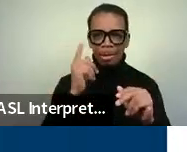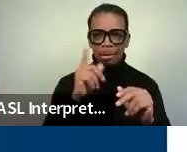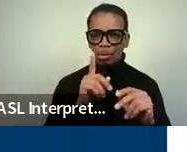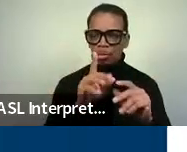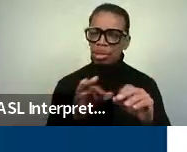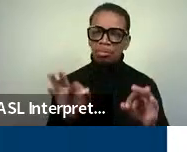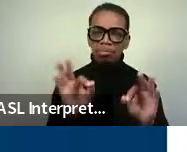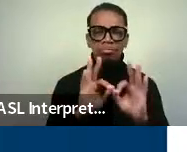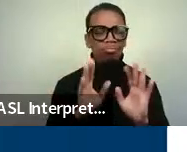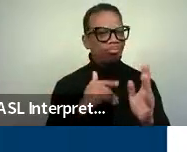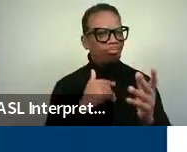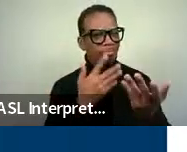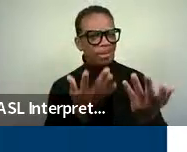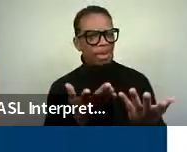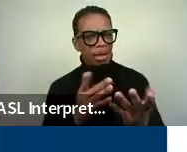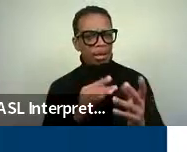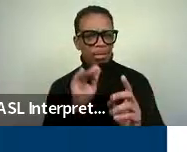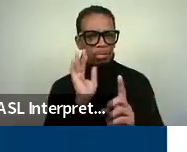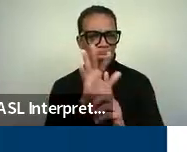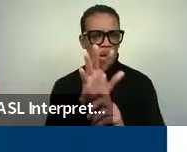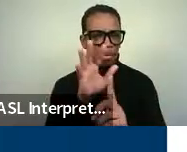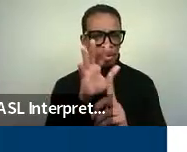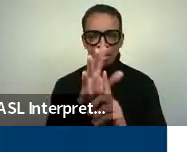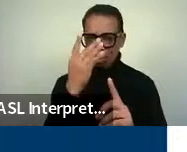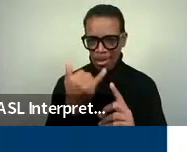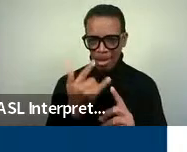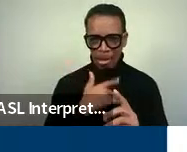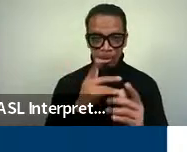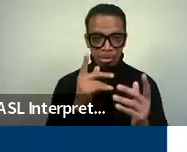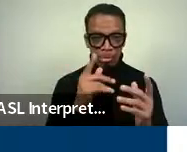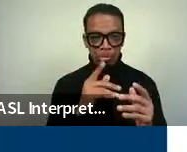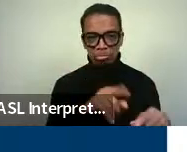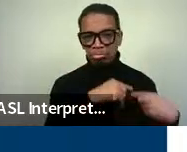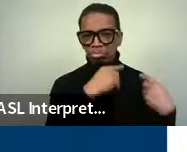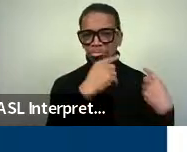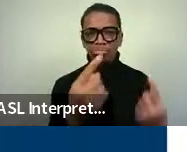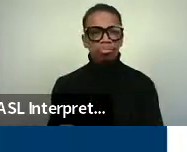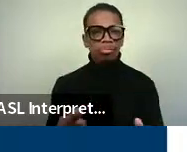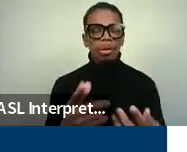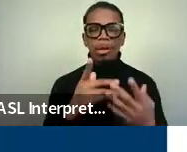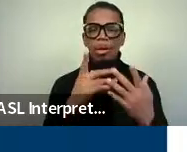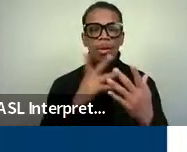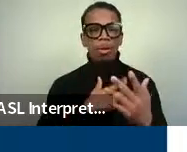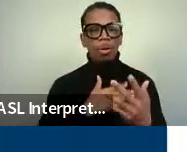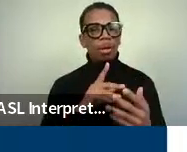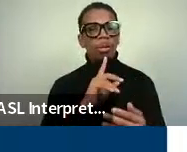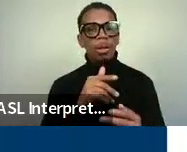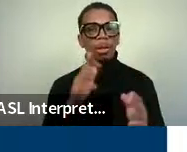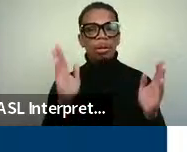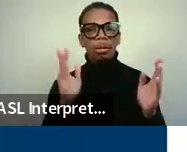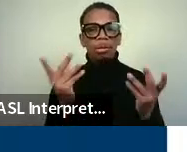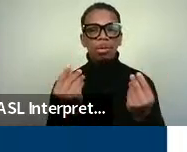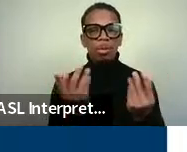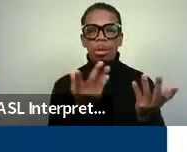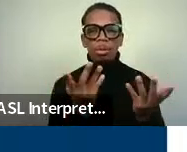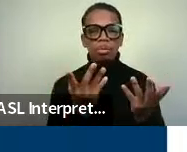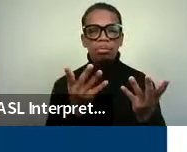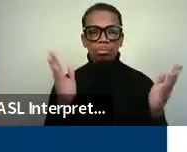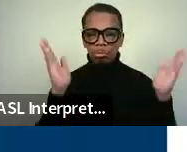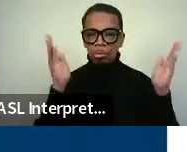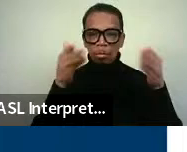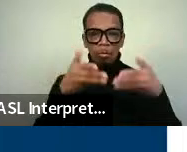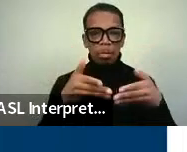risen to prominence, particularly in this day and age. We're really going to focus this morning on